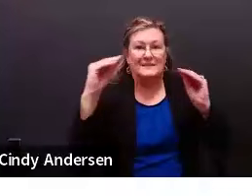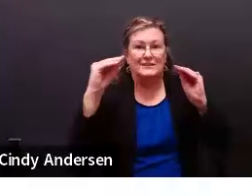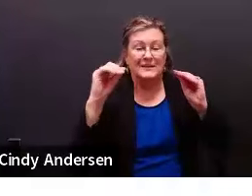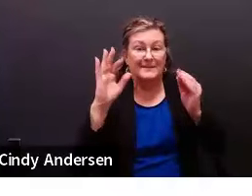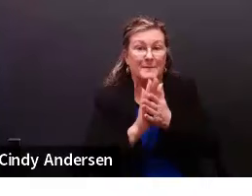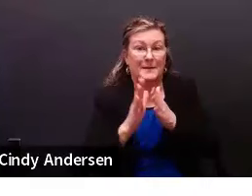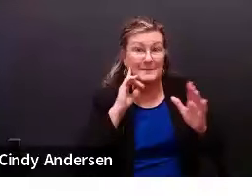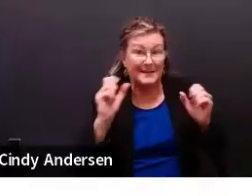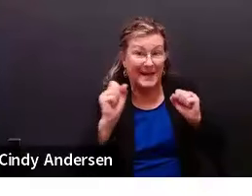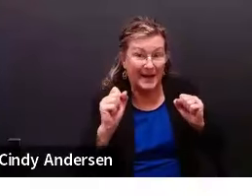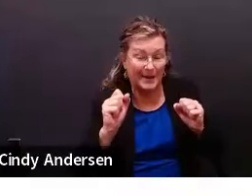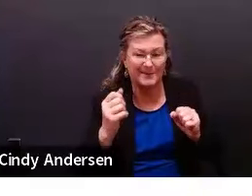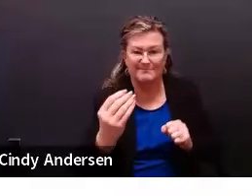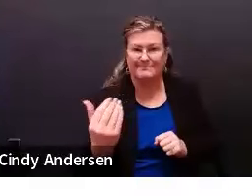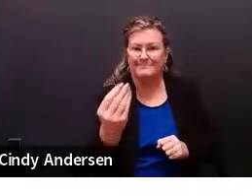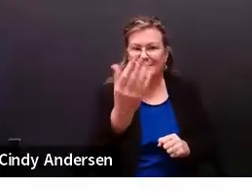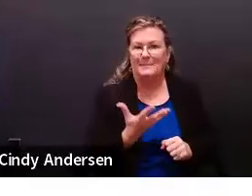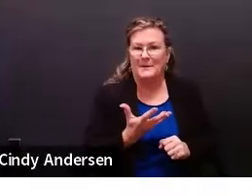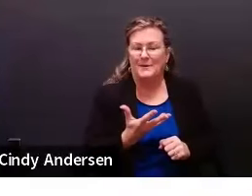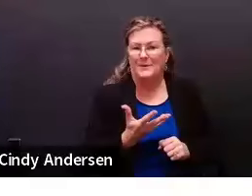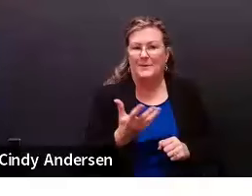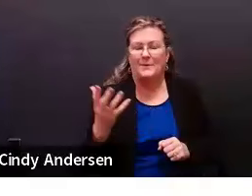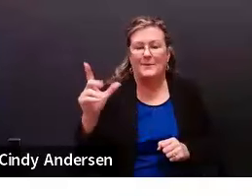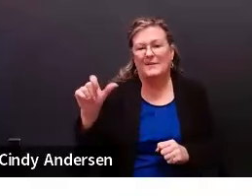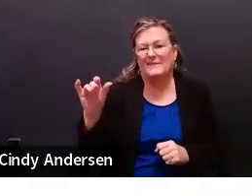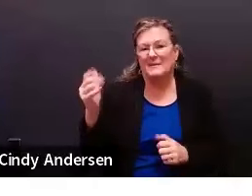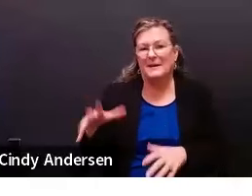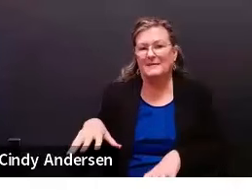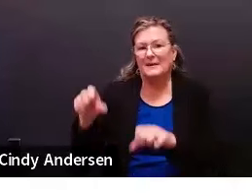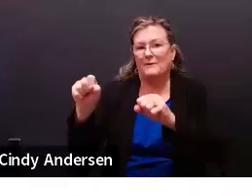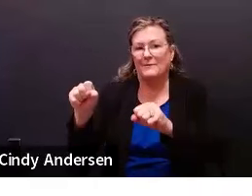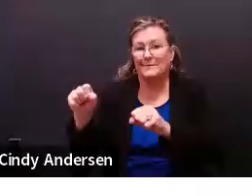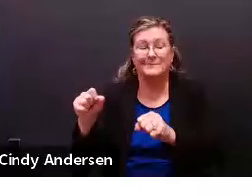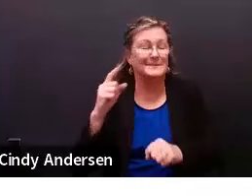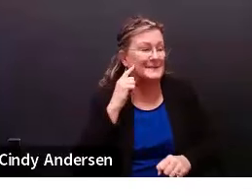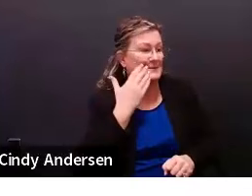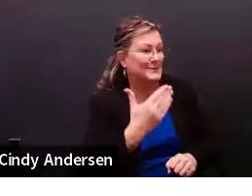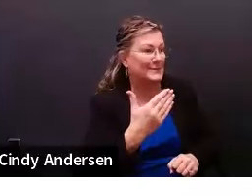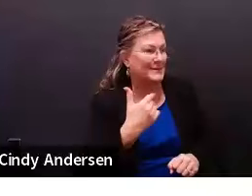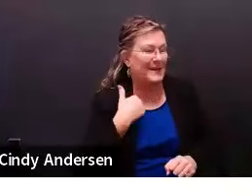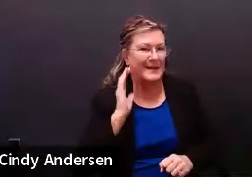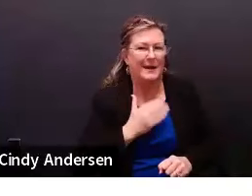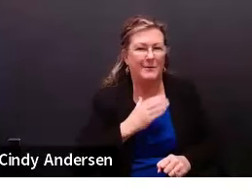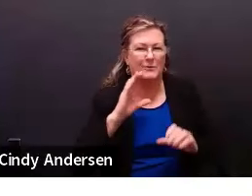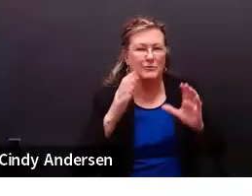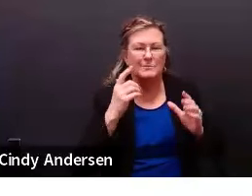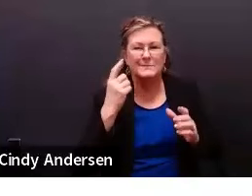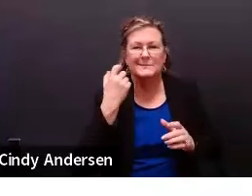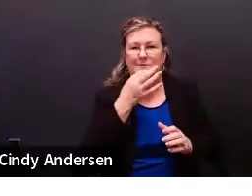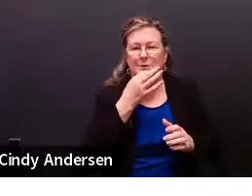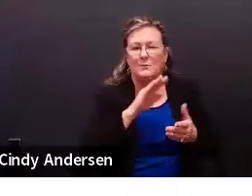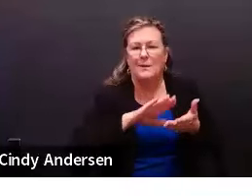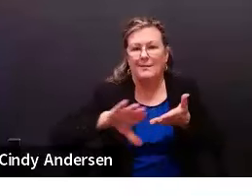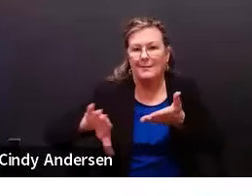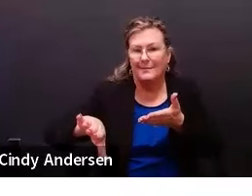too loud, Lavinia, just say something and then you just might have to jump in and take over. Okay, sounds good. I think a group's about ready to get let out here pretty soon, so it could get